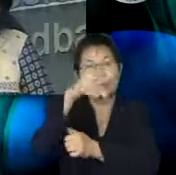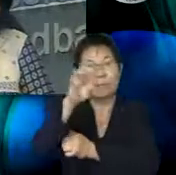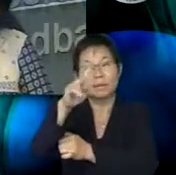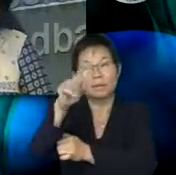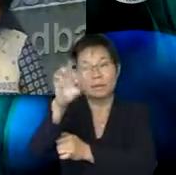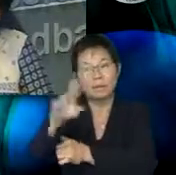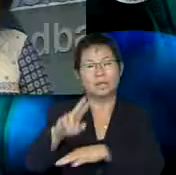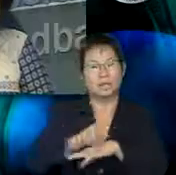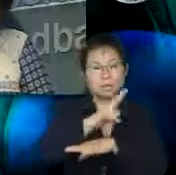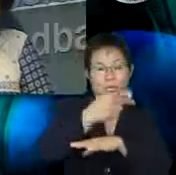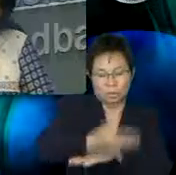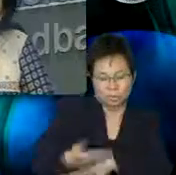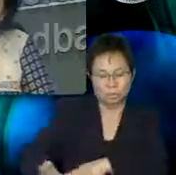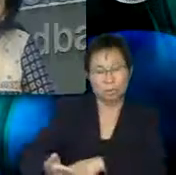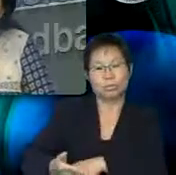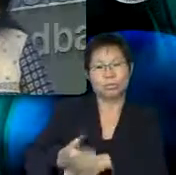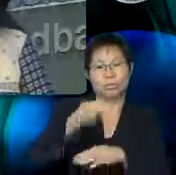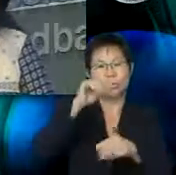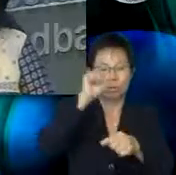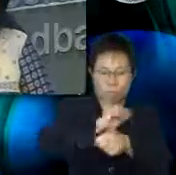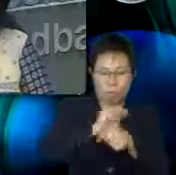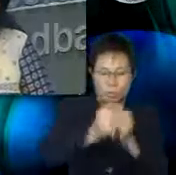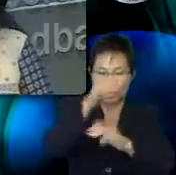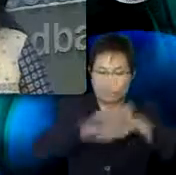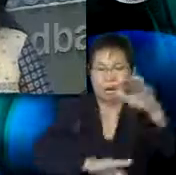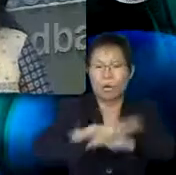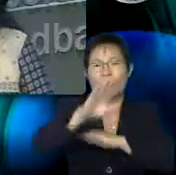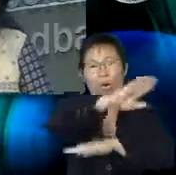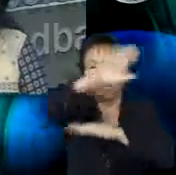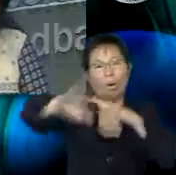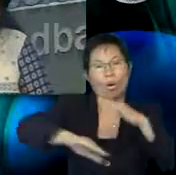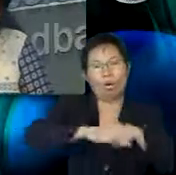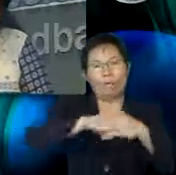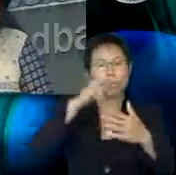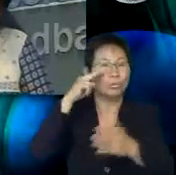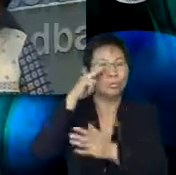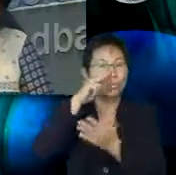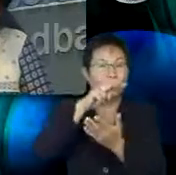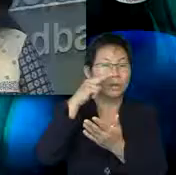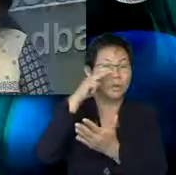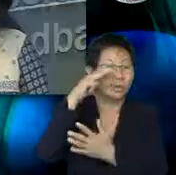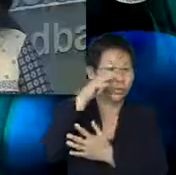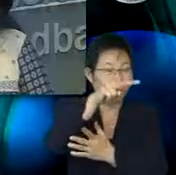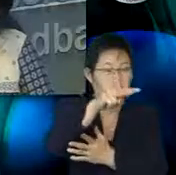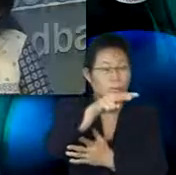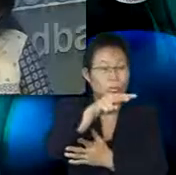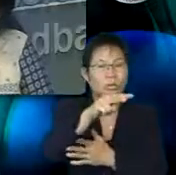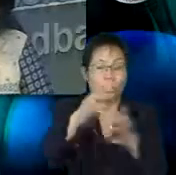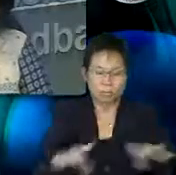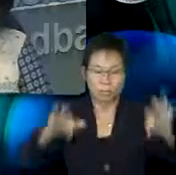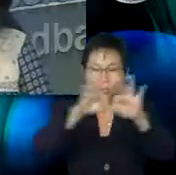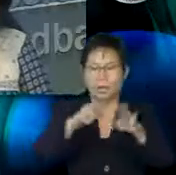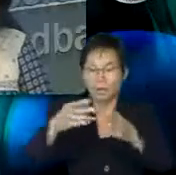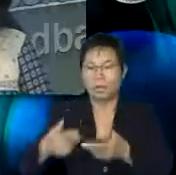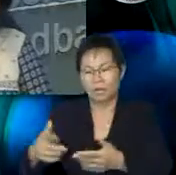tools and working with his hands. These are all the visual cues that are useful in getting the students to view